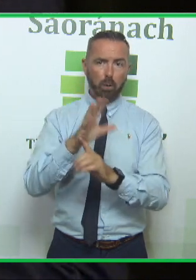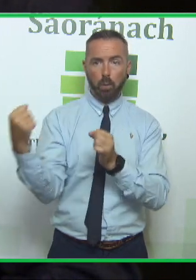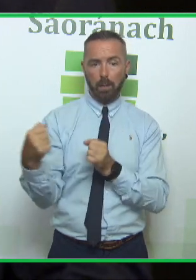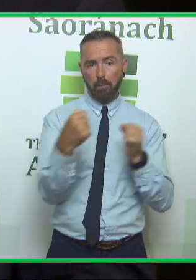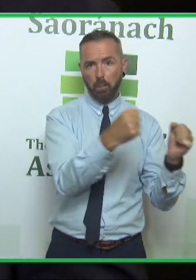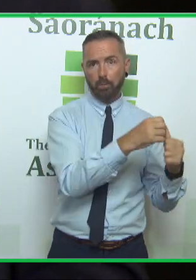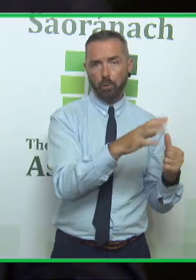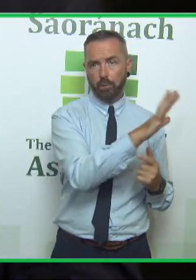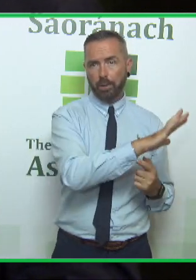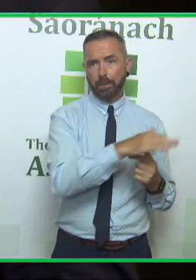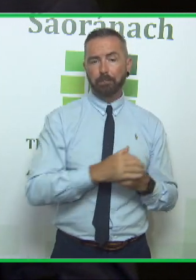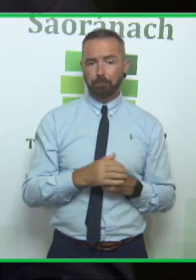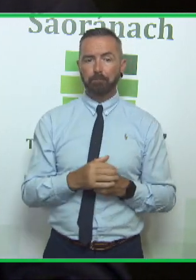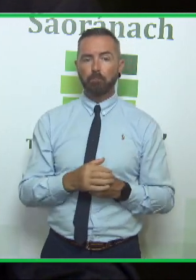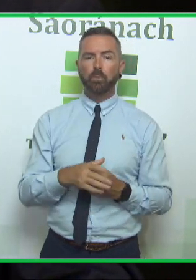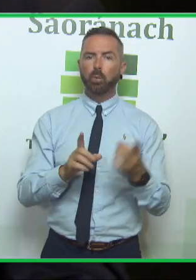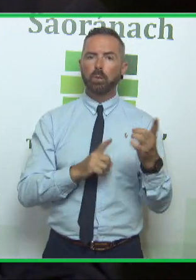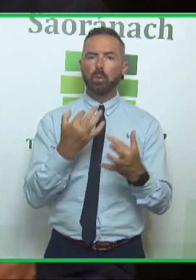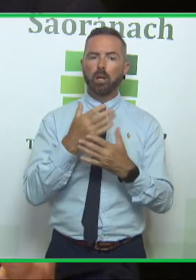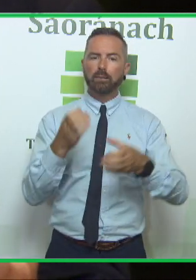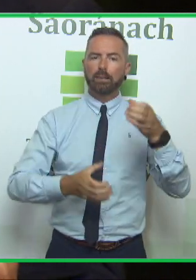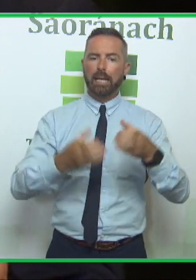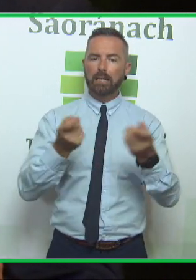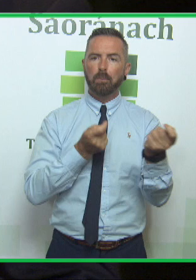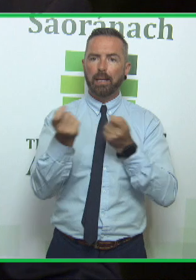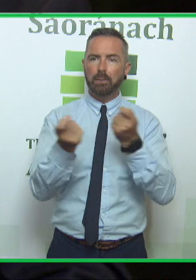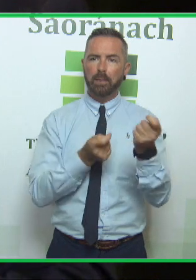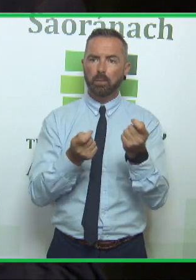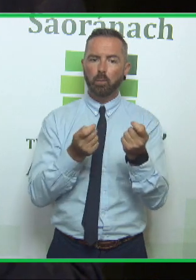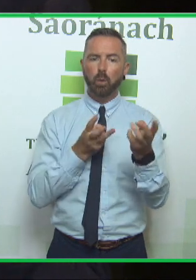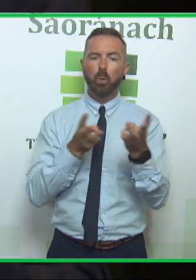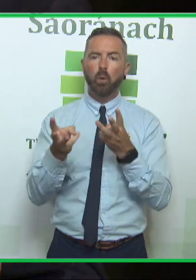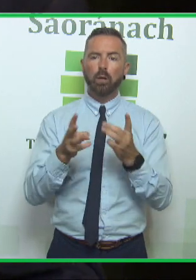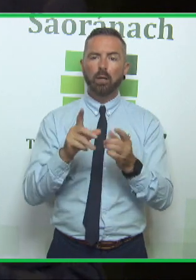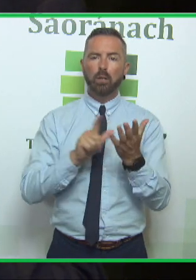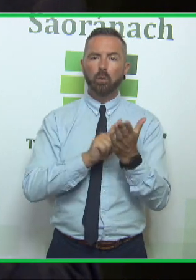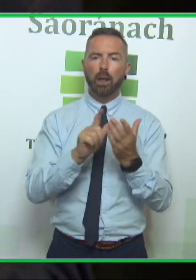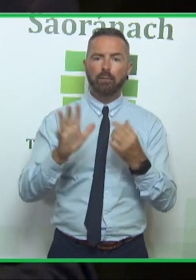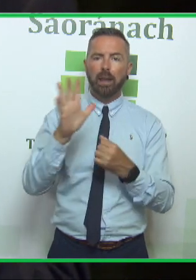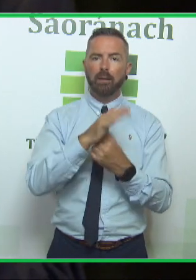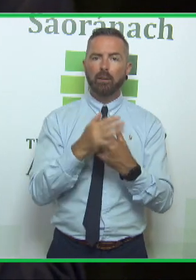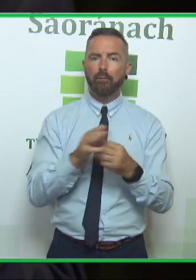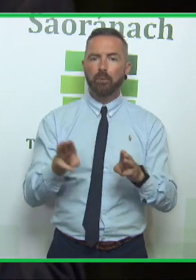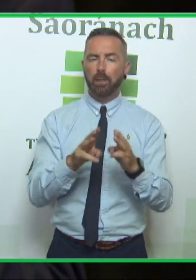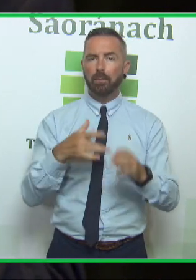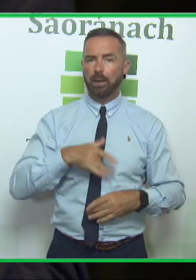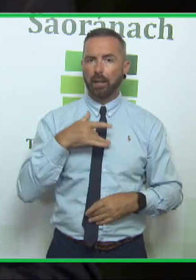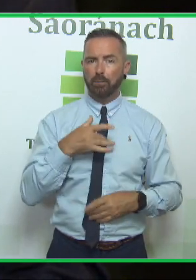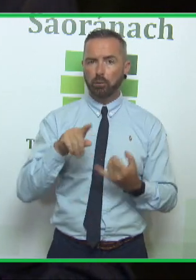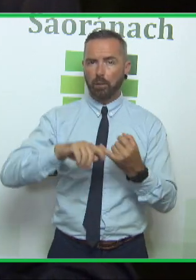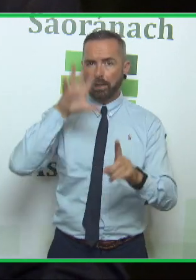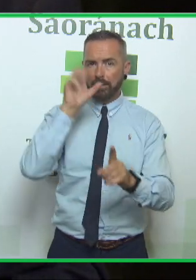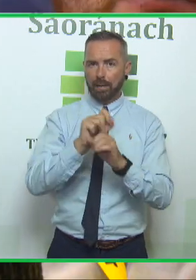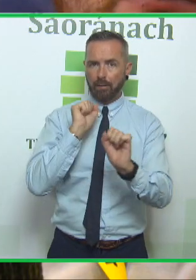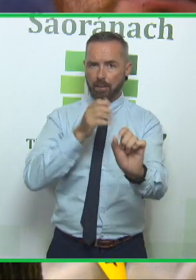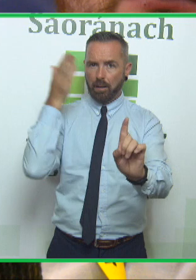the big pieces of work we do is case management. So we work on 12 areas of the people's lives, and we work with them to identify